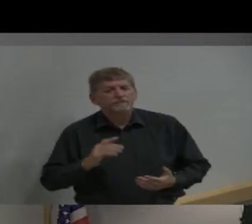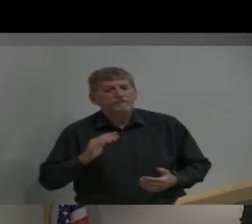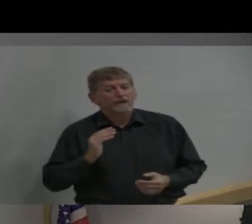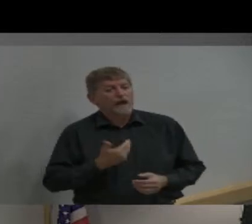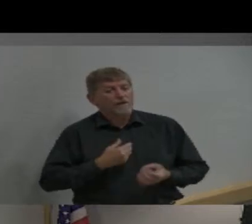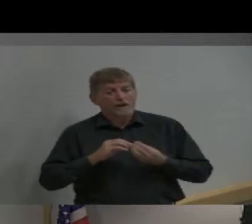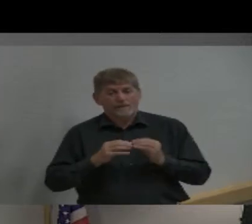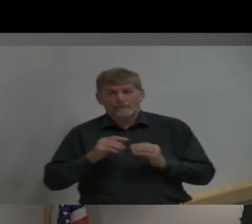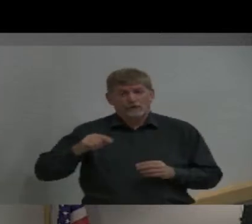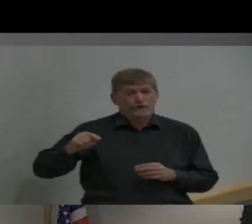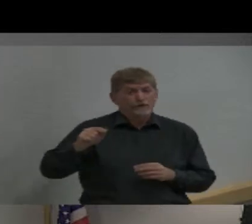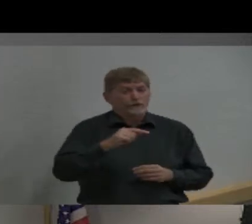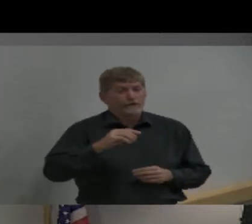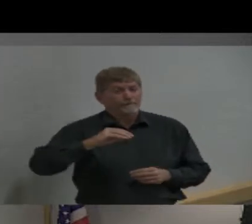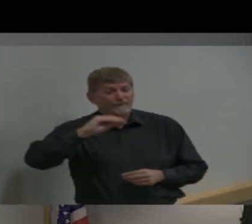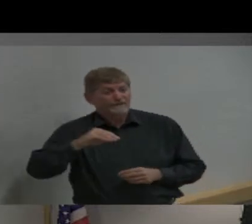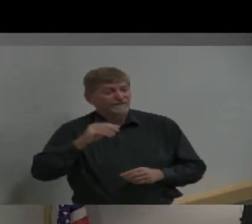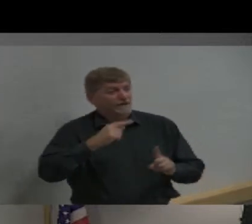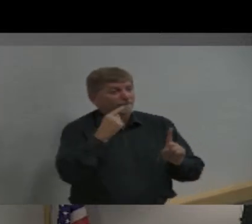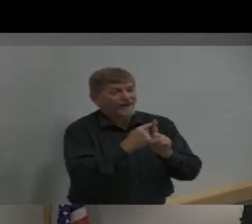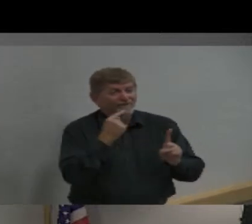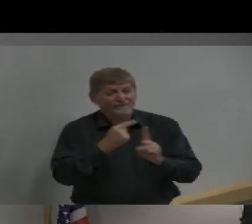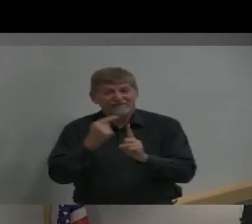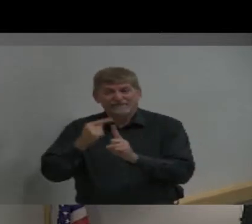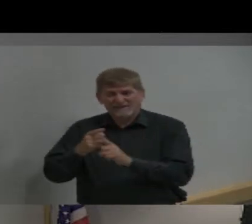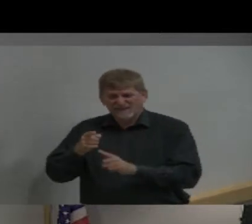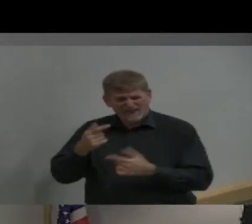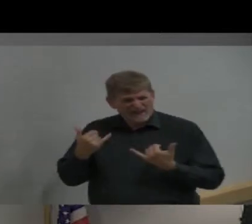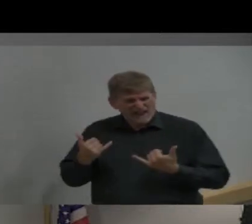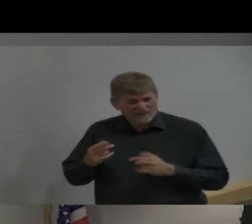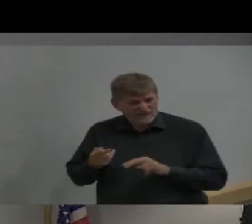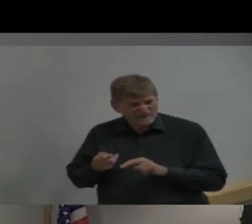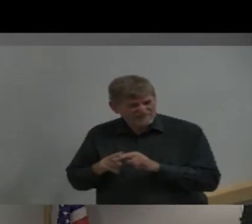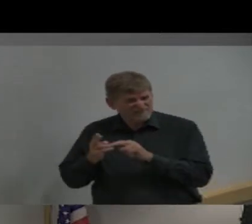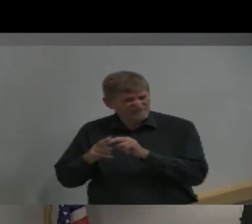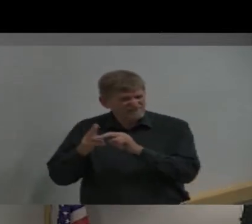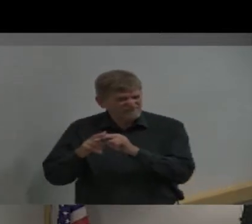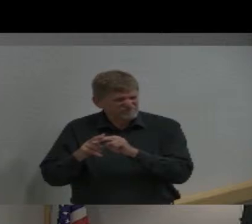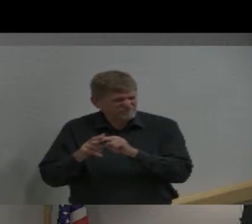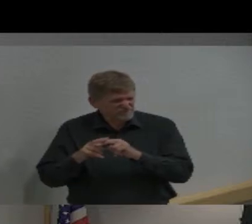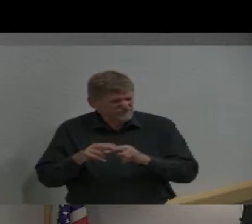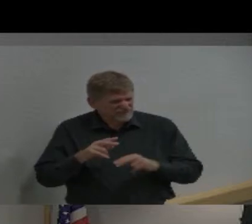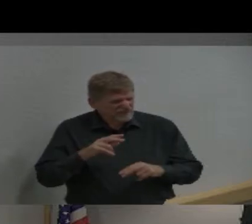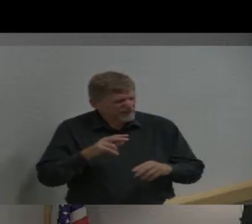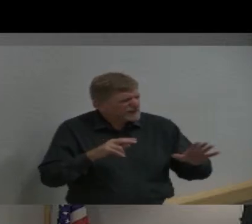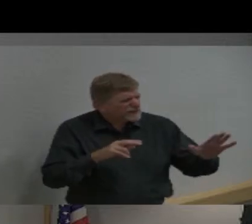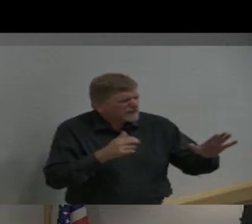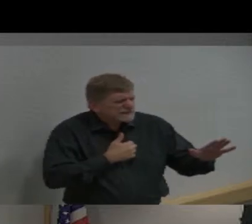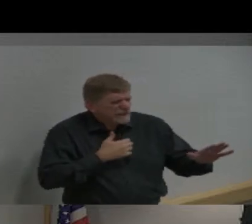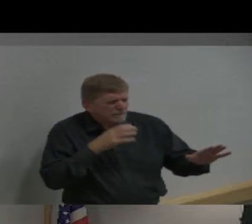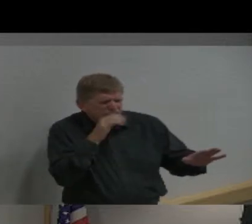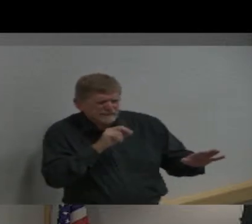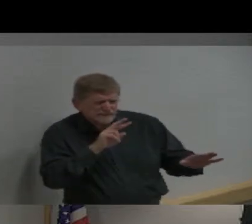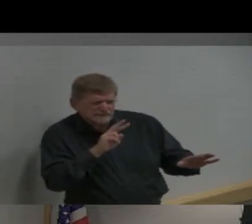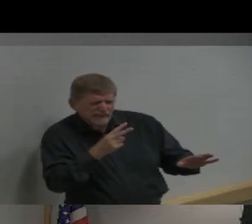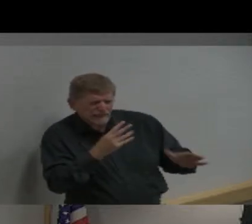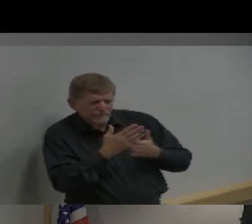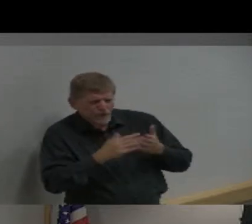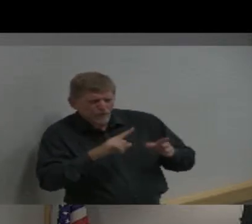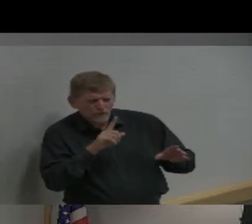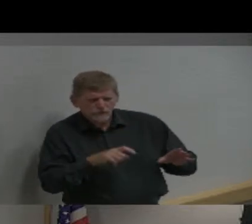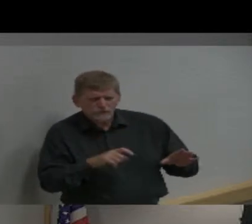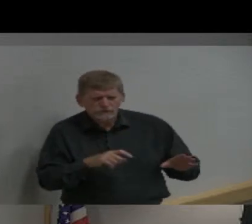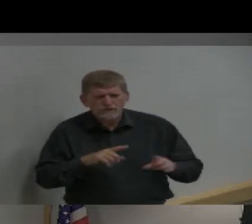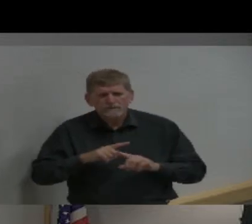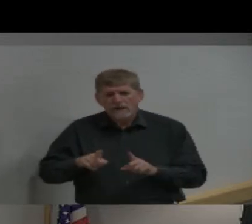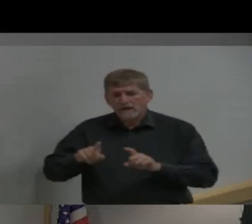positivity increase. And I believe there was a second part of that question that I may have left out. Testing capacity, are we worried?